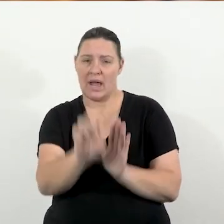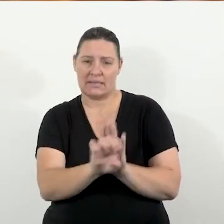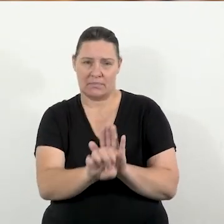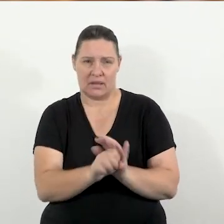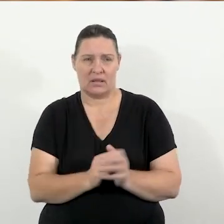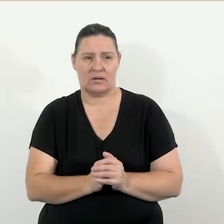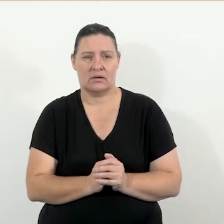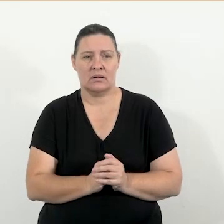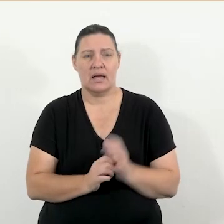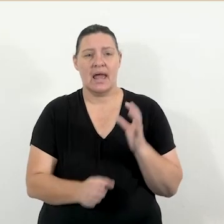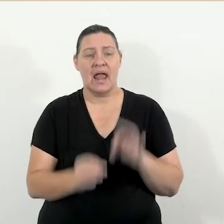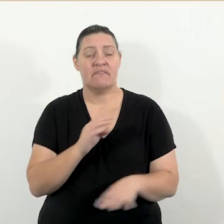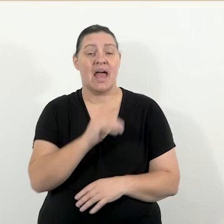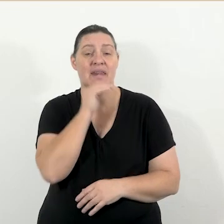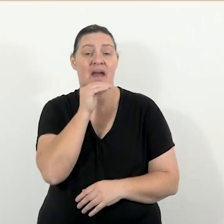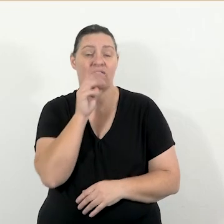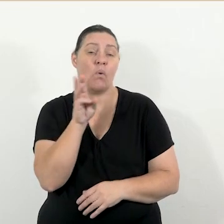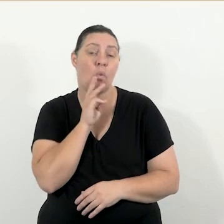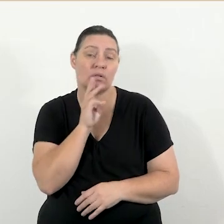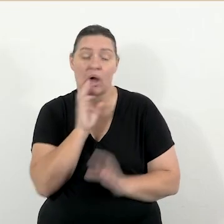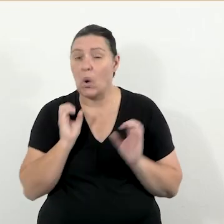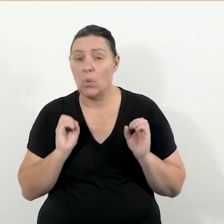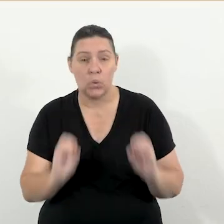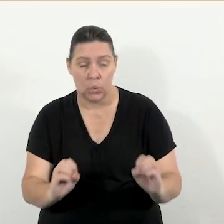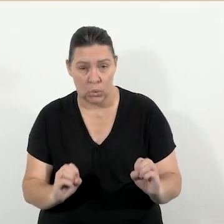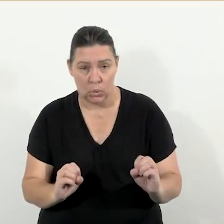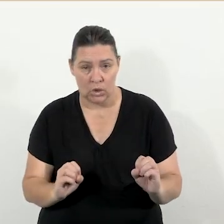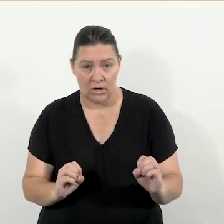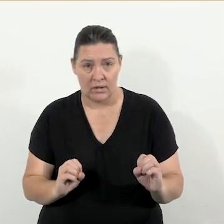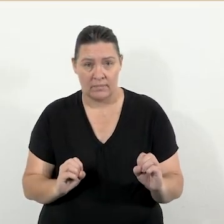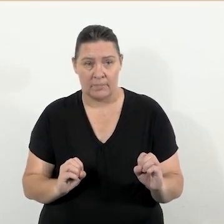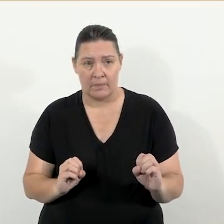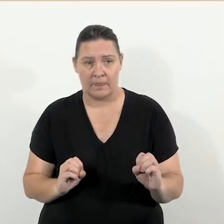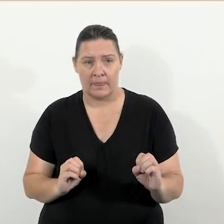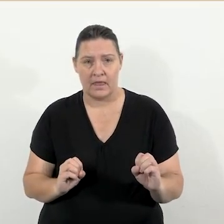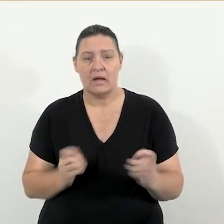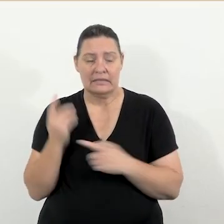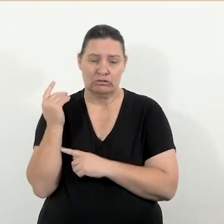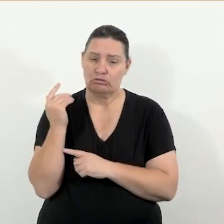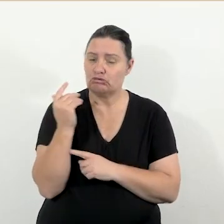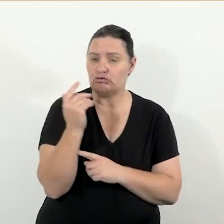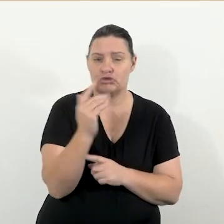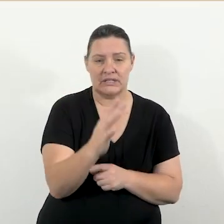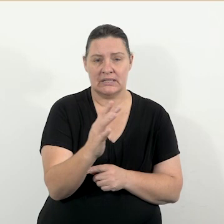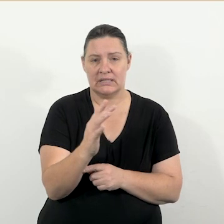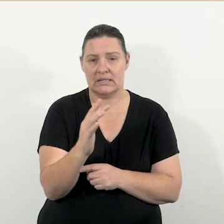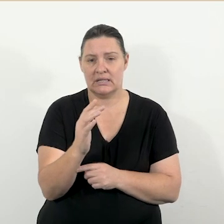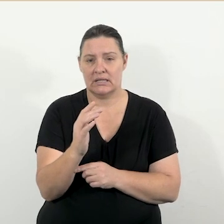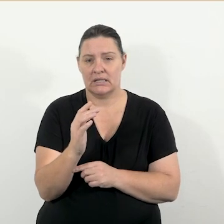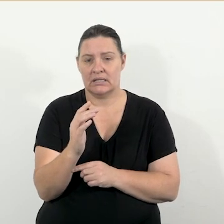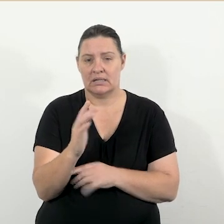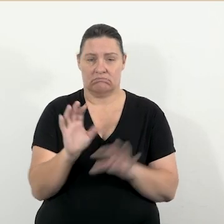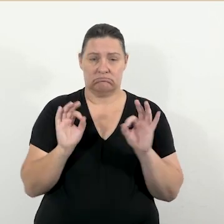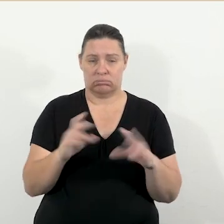an example. One, if there's not enough water, if we don't have enough water, the trees will not